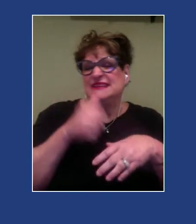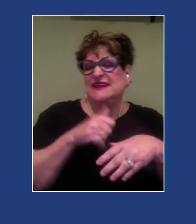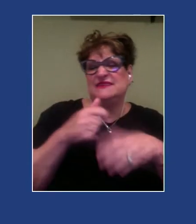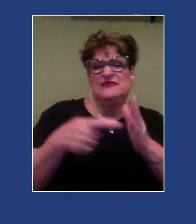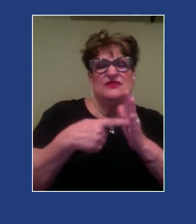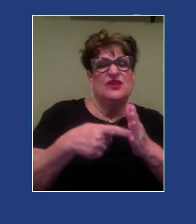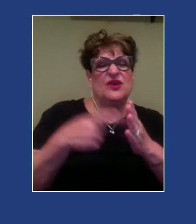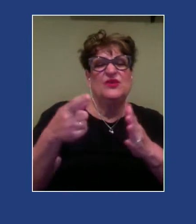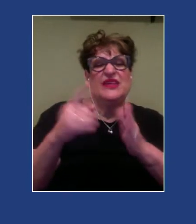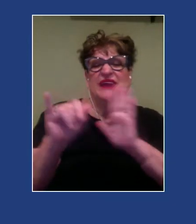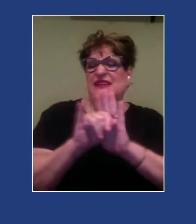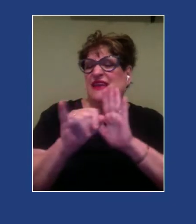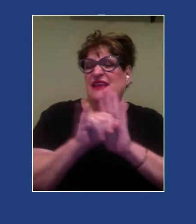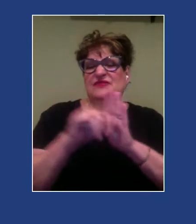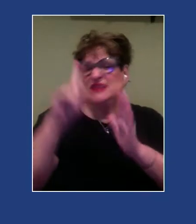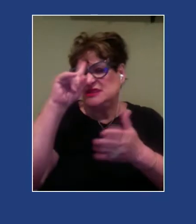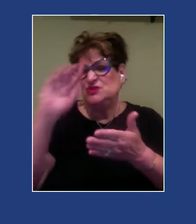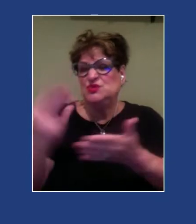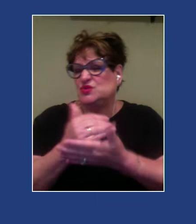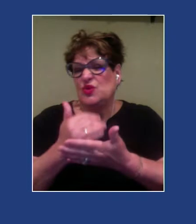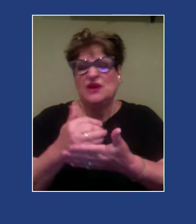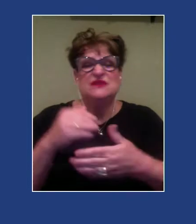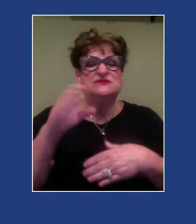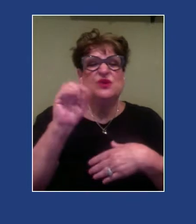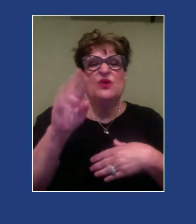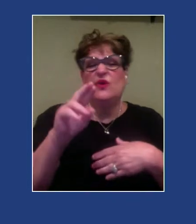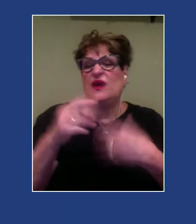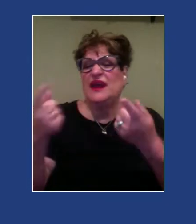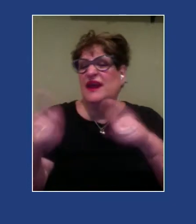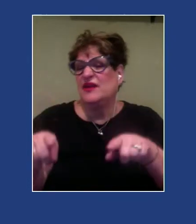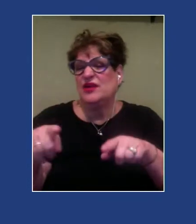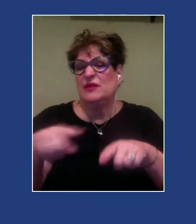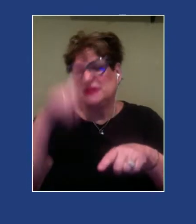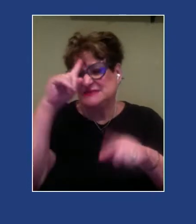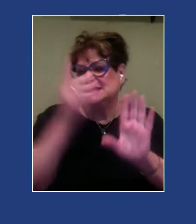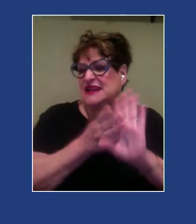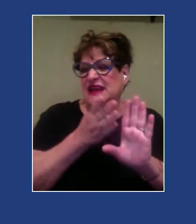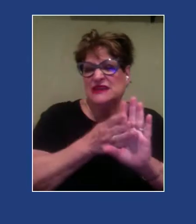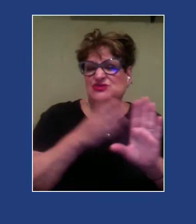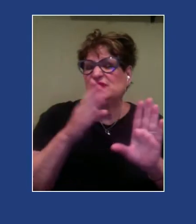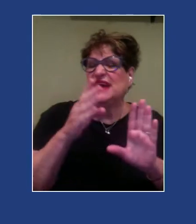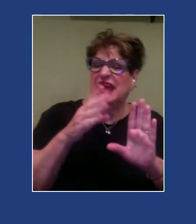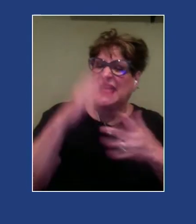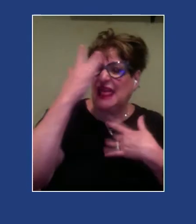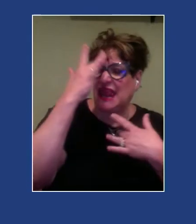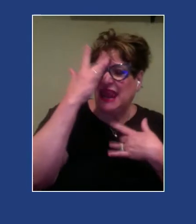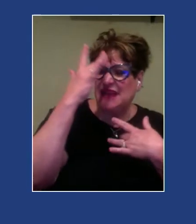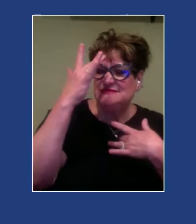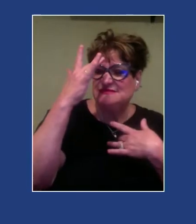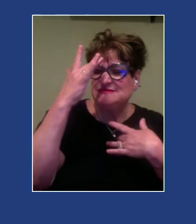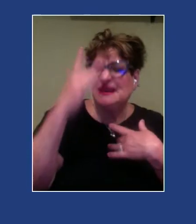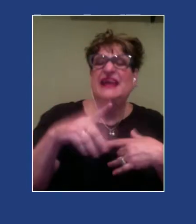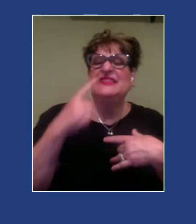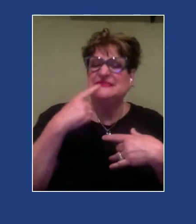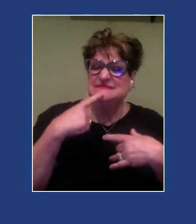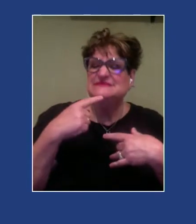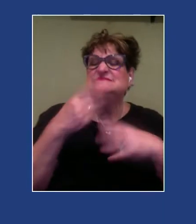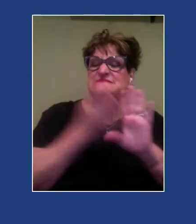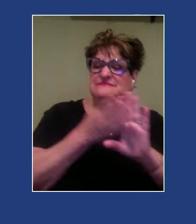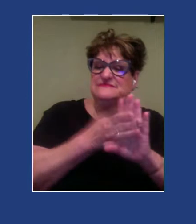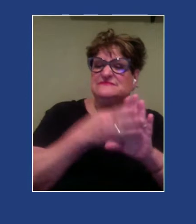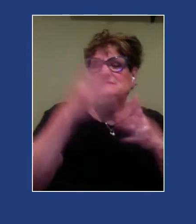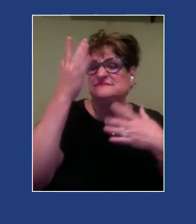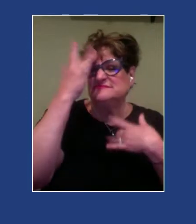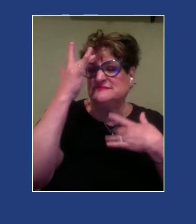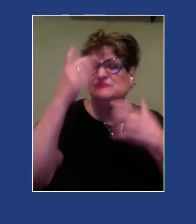minority identity is disordered or is an outcome of psychiatric illness. Instead, the authors concluded that psychiatric problems among transgender